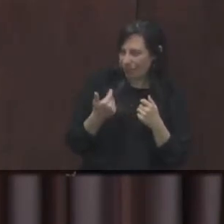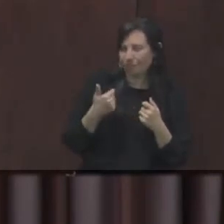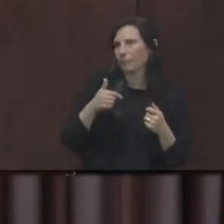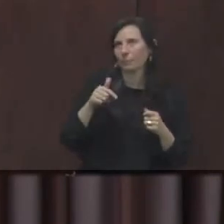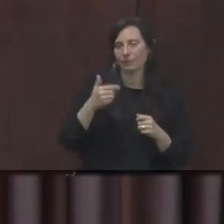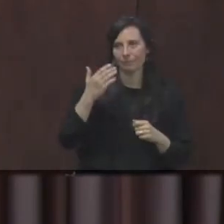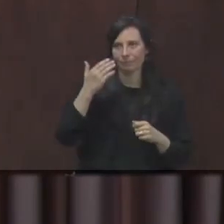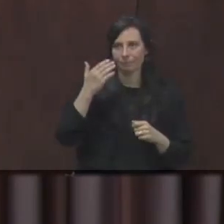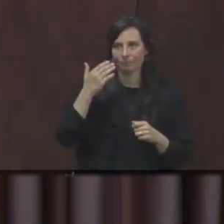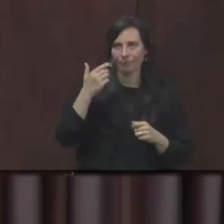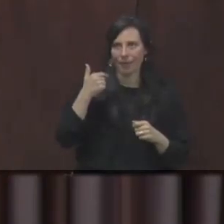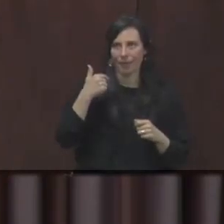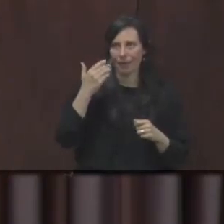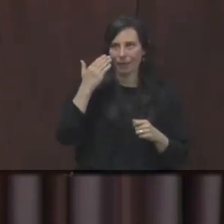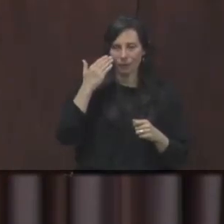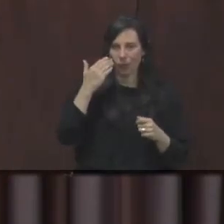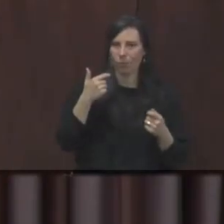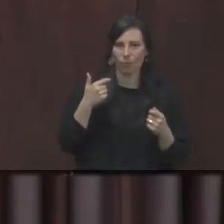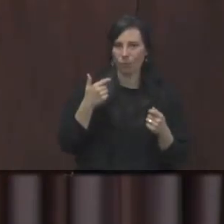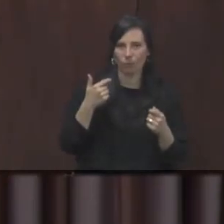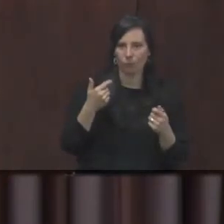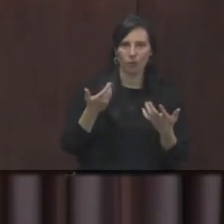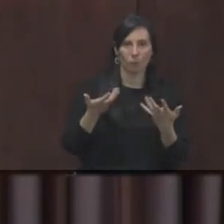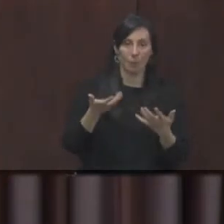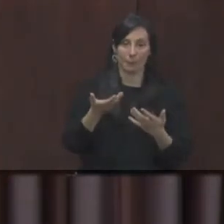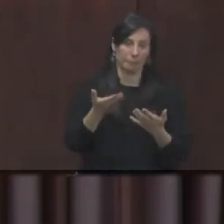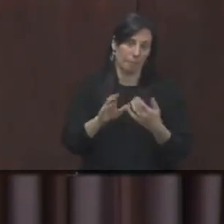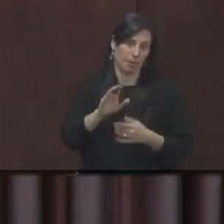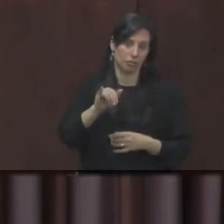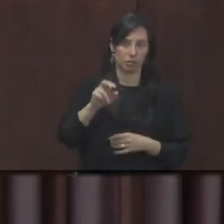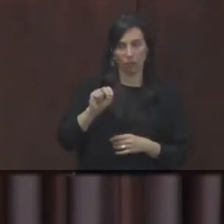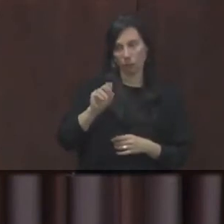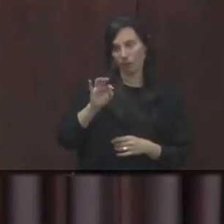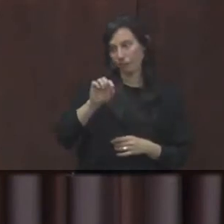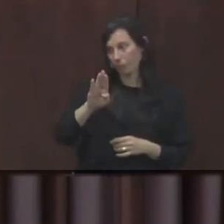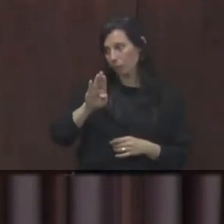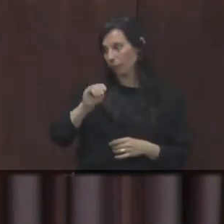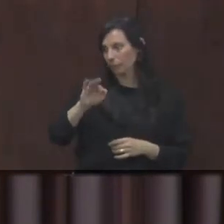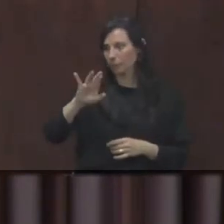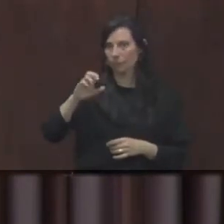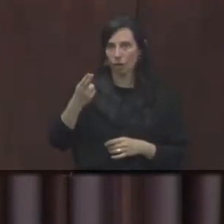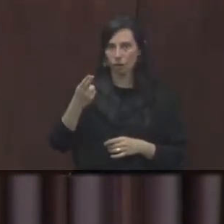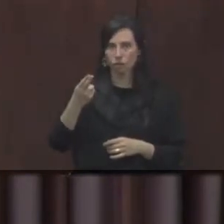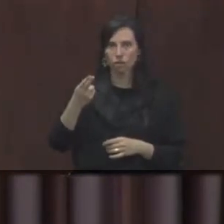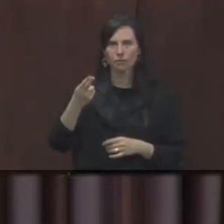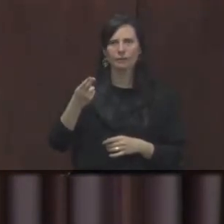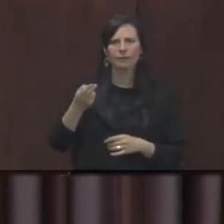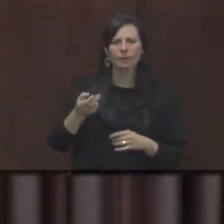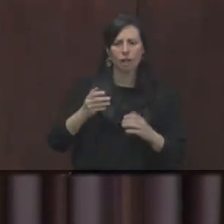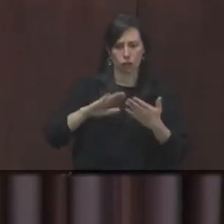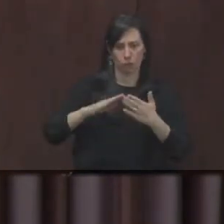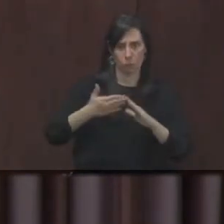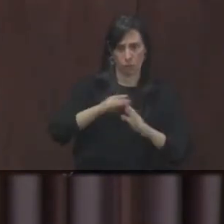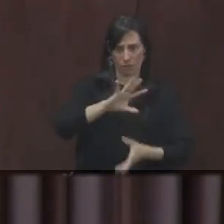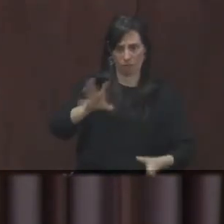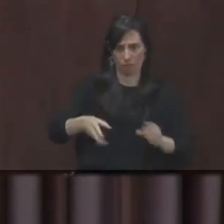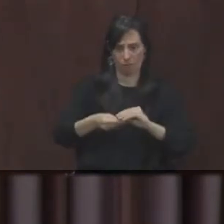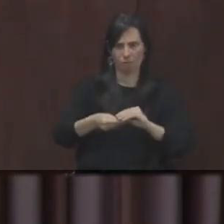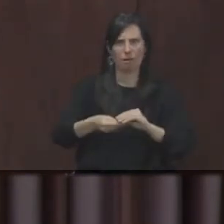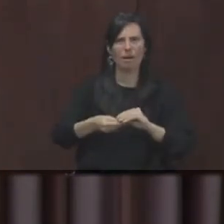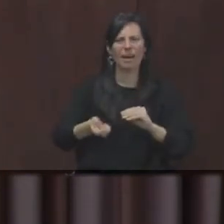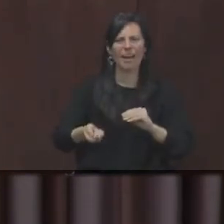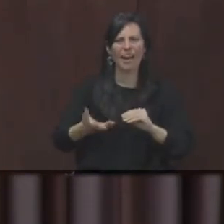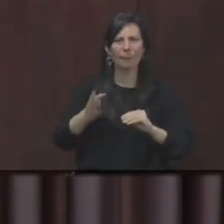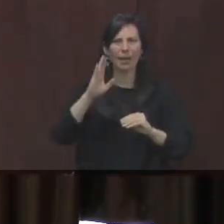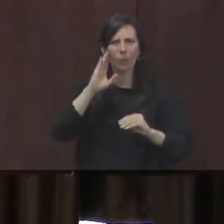really eager to understand, like, Right. by January, February, March, April, what percentage of our community is going to have received a vaccine? Well, we know